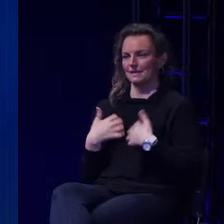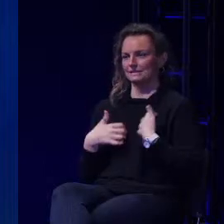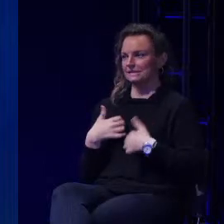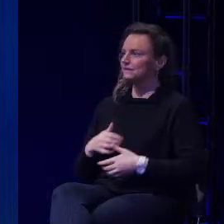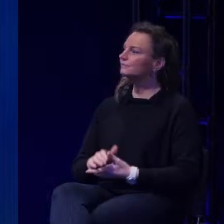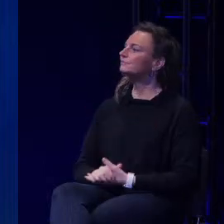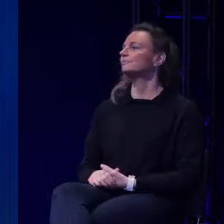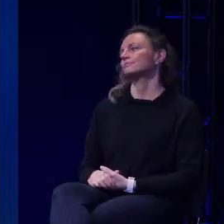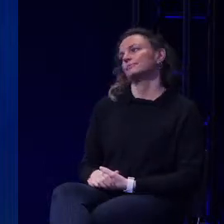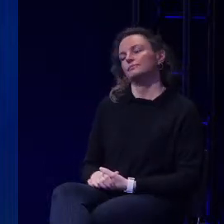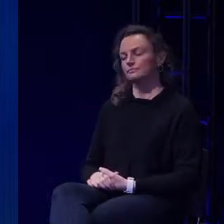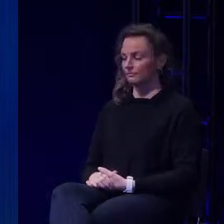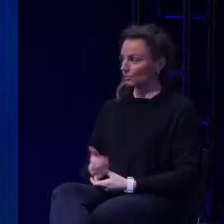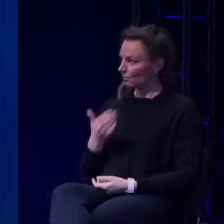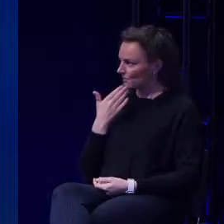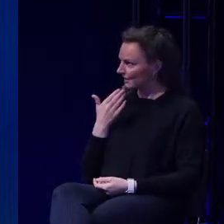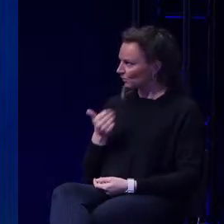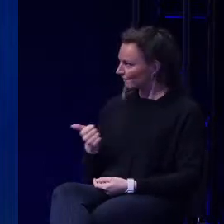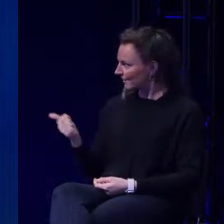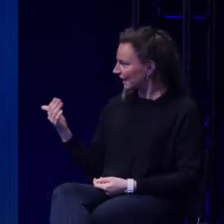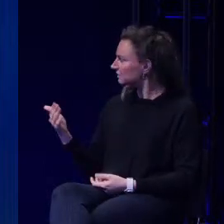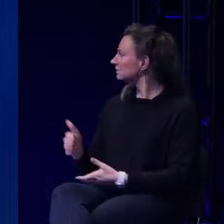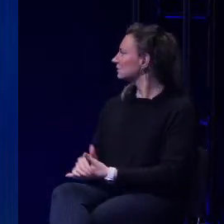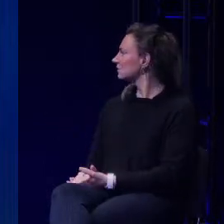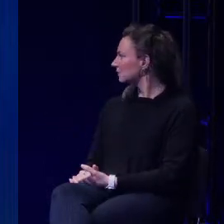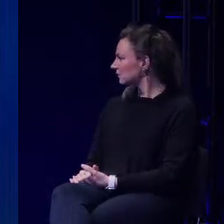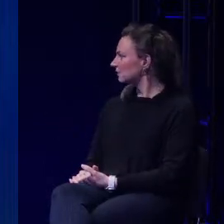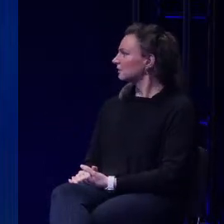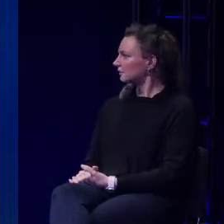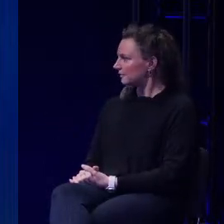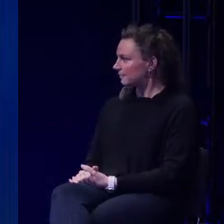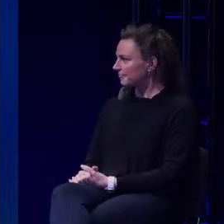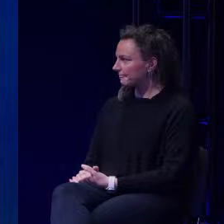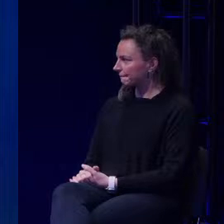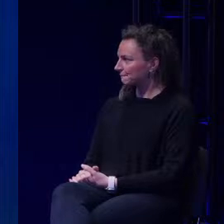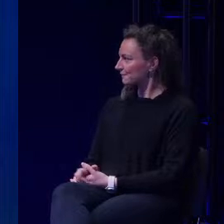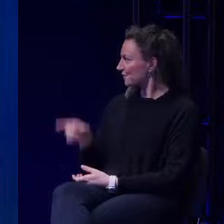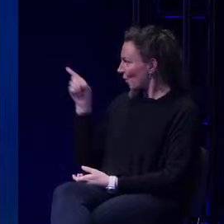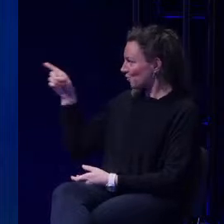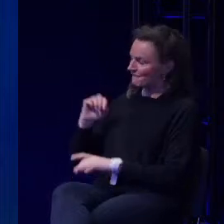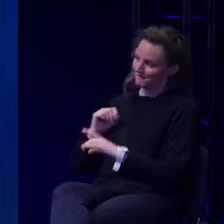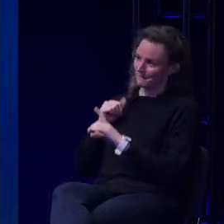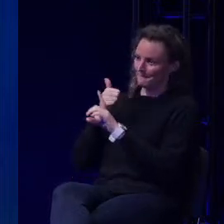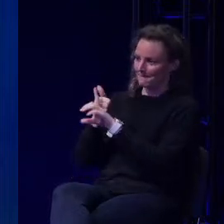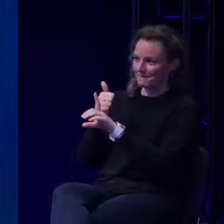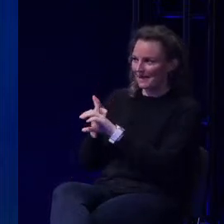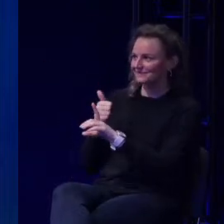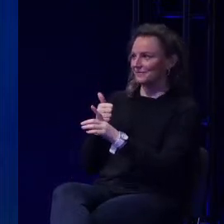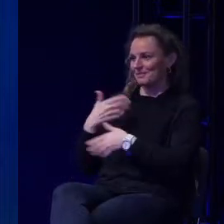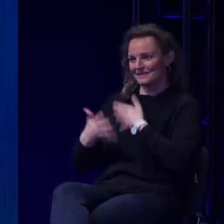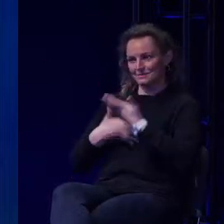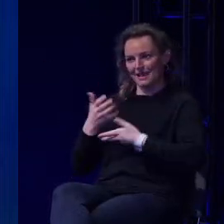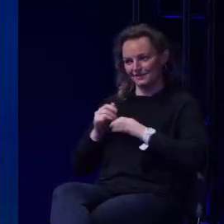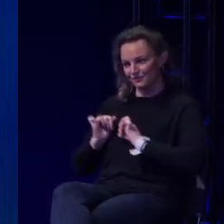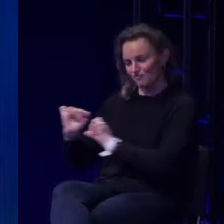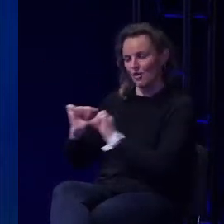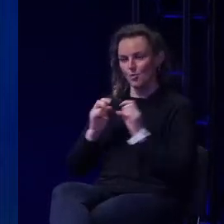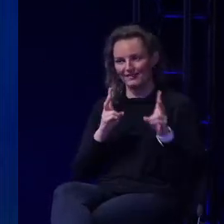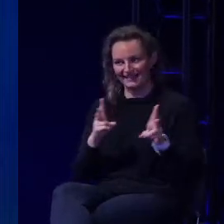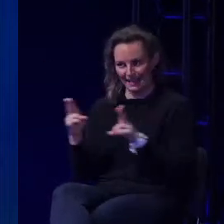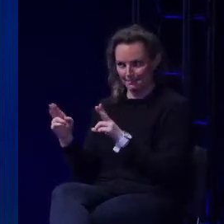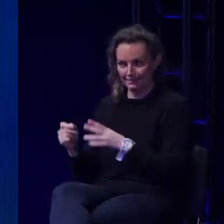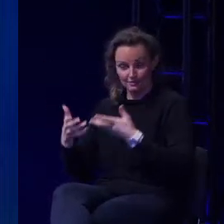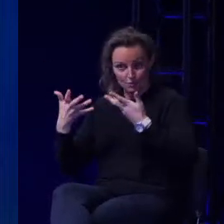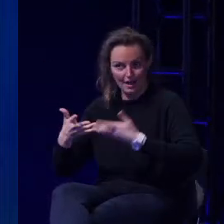Okay, thank you, Brad. Well, I think that's a good, you've queued up your own clip very much. I think, so